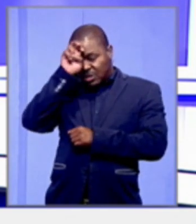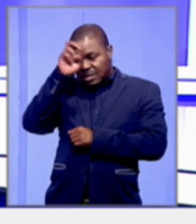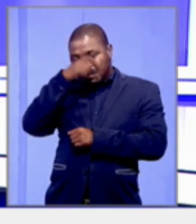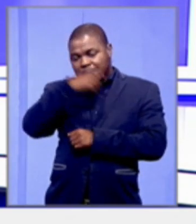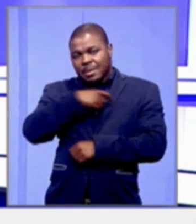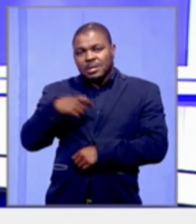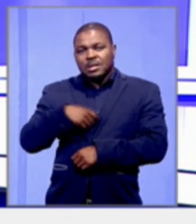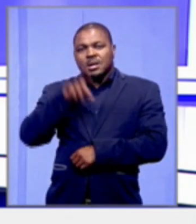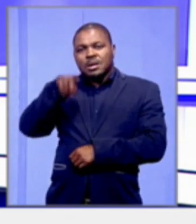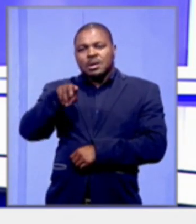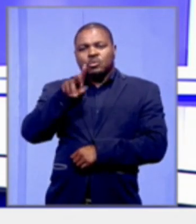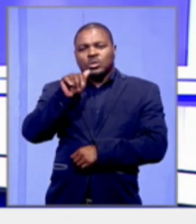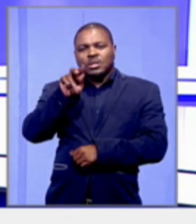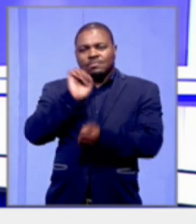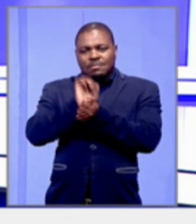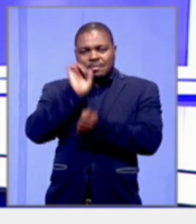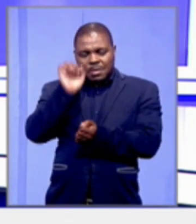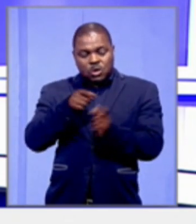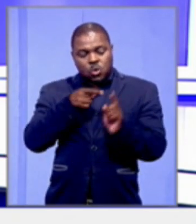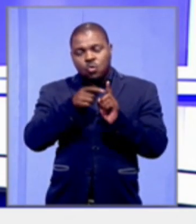Putin a swarwe.